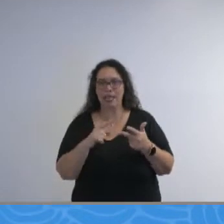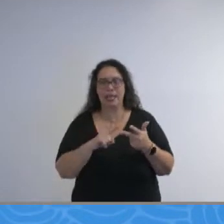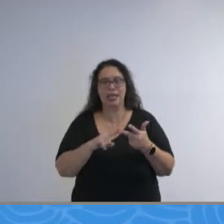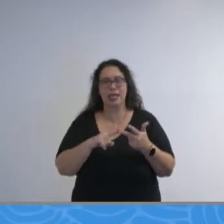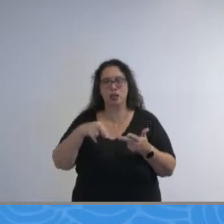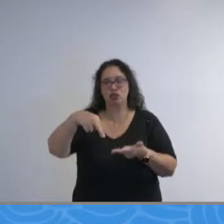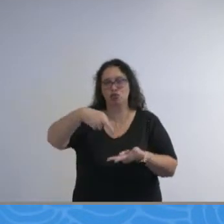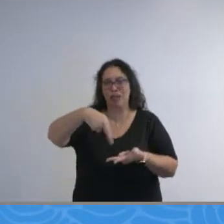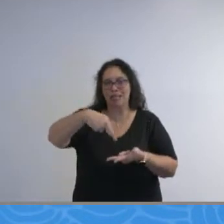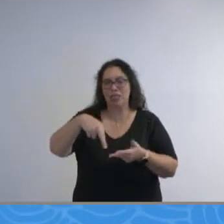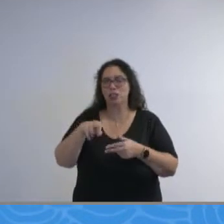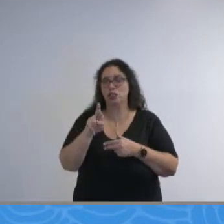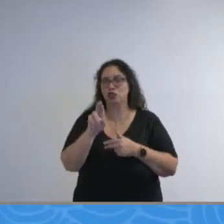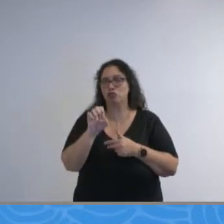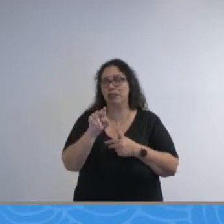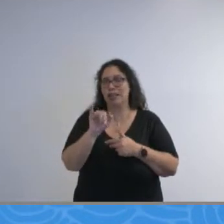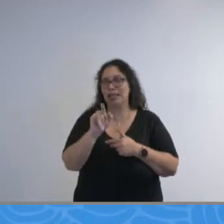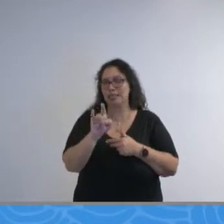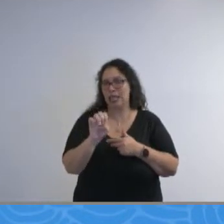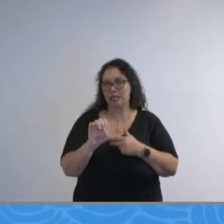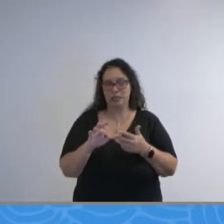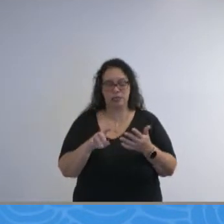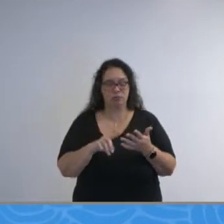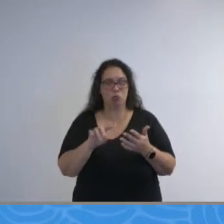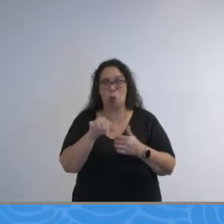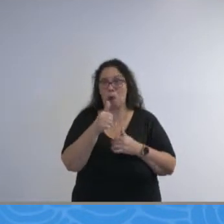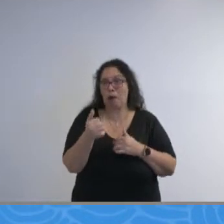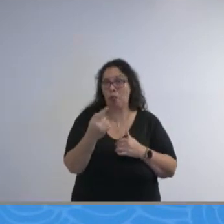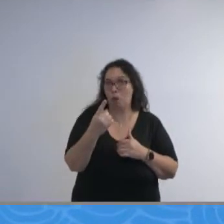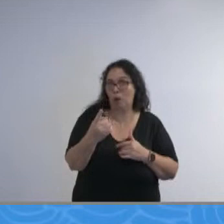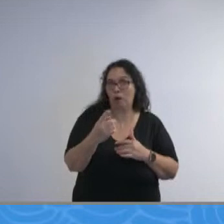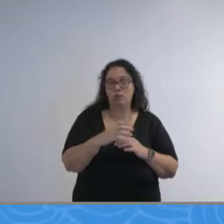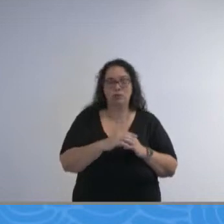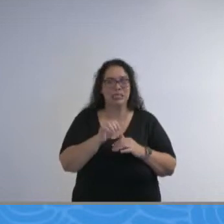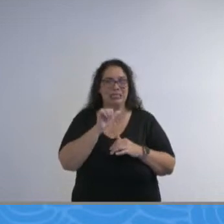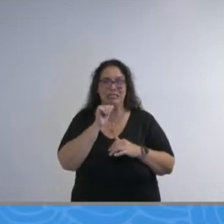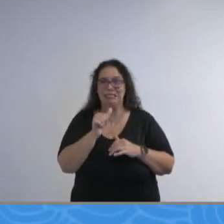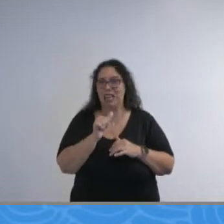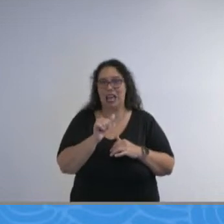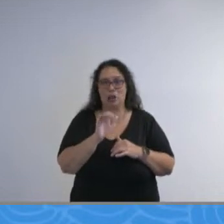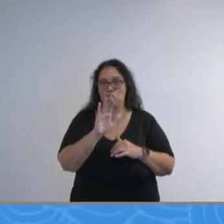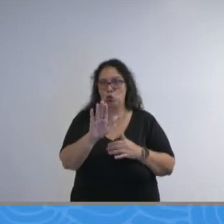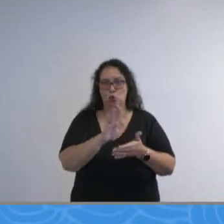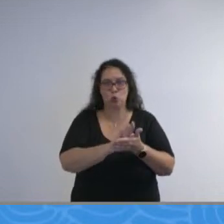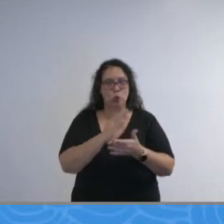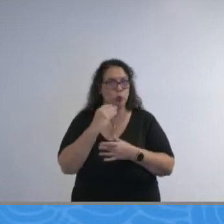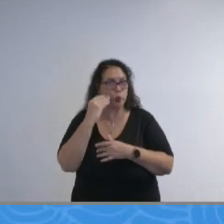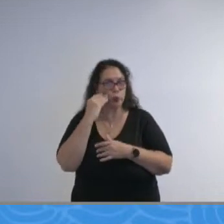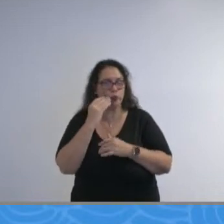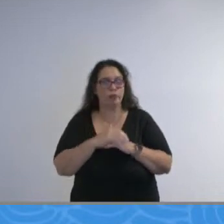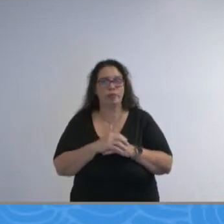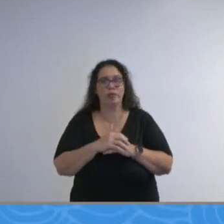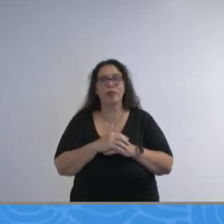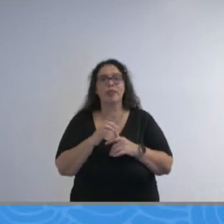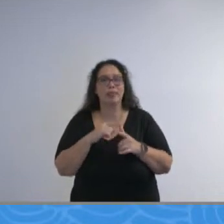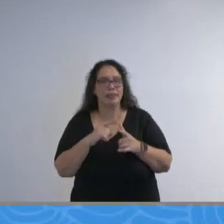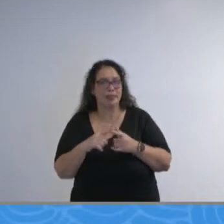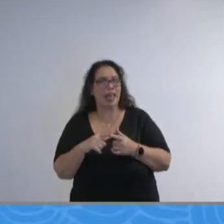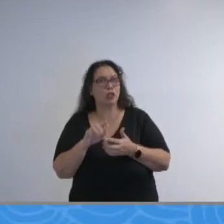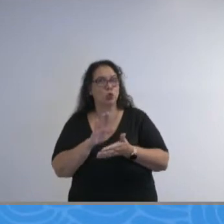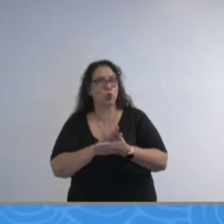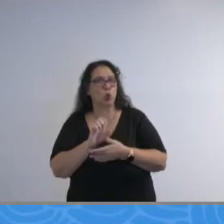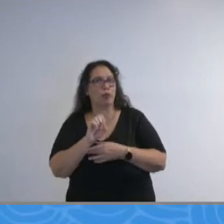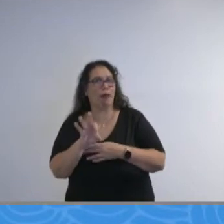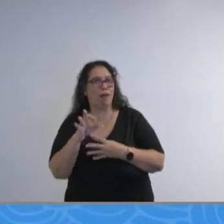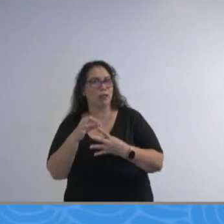Renaissance, or if you want to go to a different comprehensive high school that's not your school of residence, then you do what's called school of choice. So